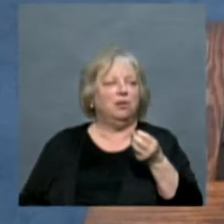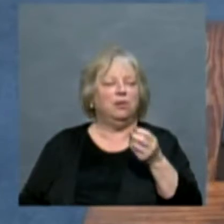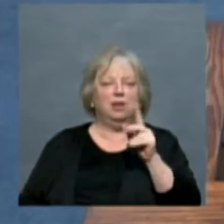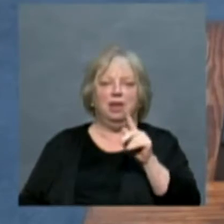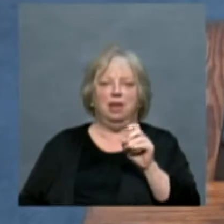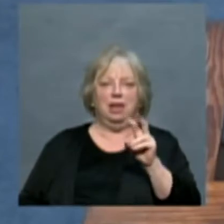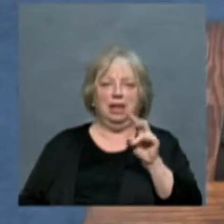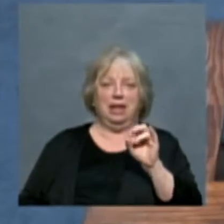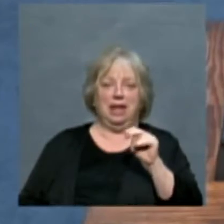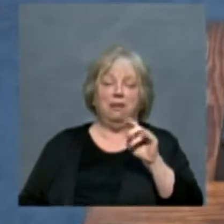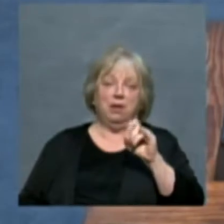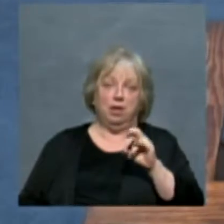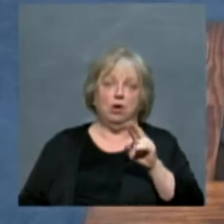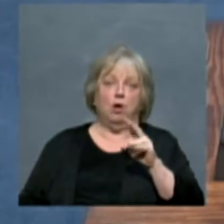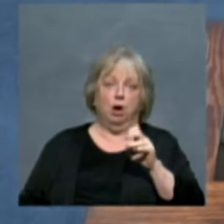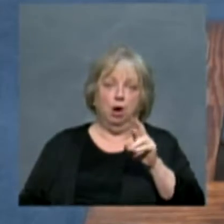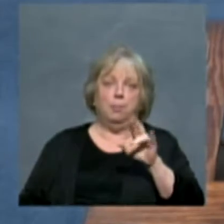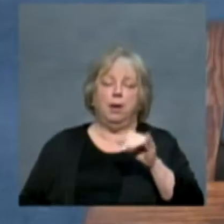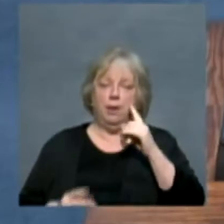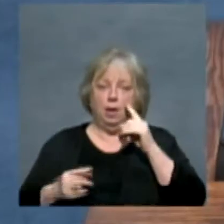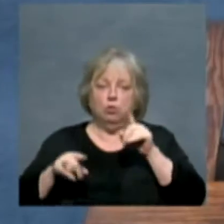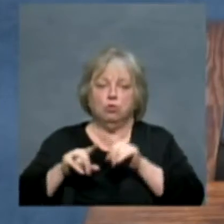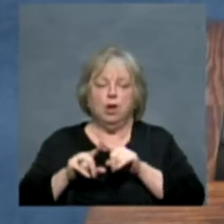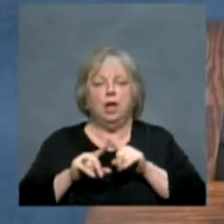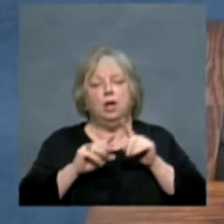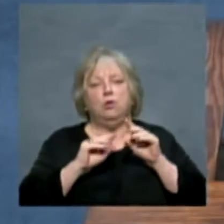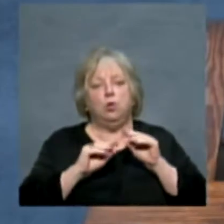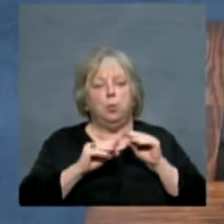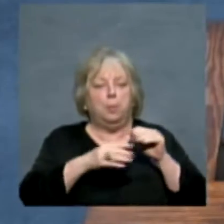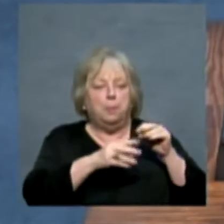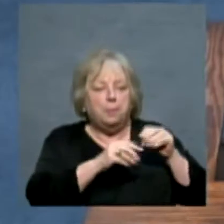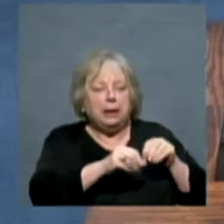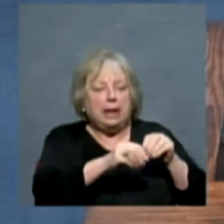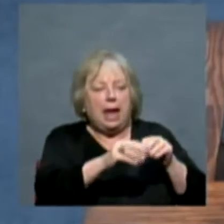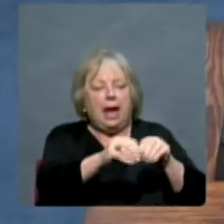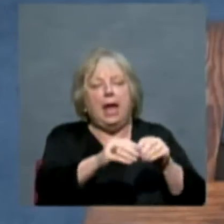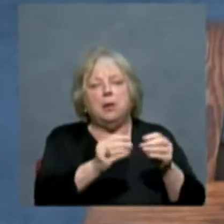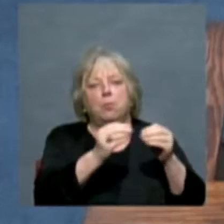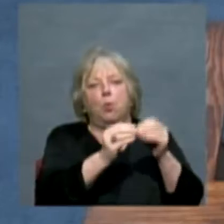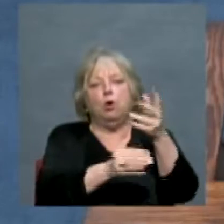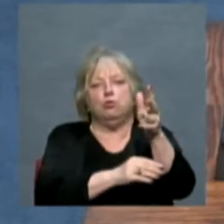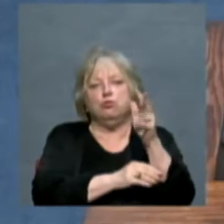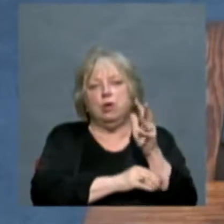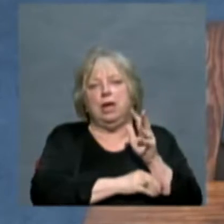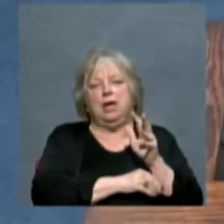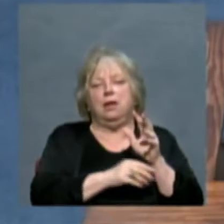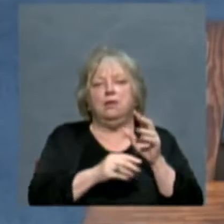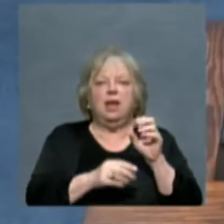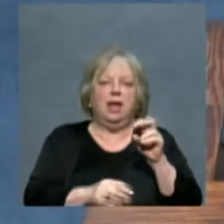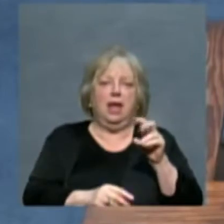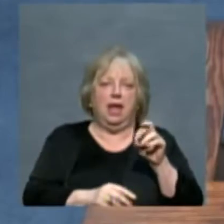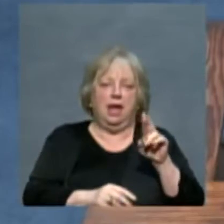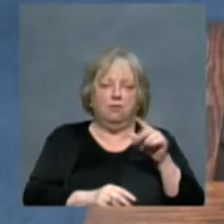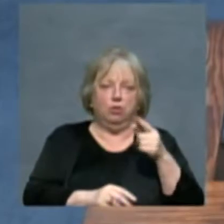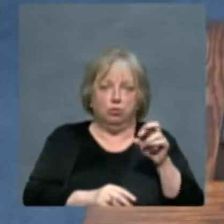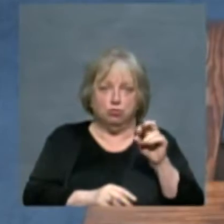Kevin Yarberry agreed to go in and plant an evergreen screen for him, and we've added that to the application.